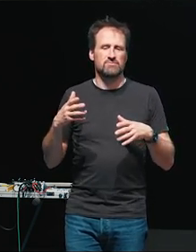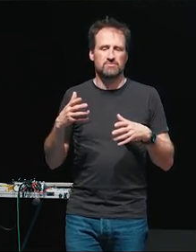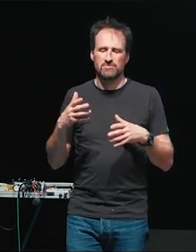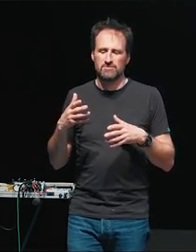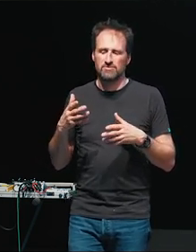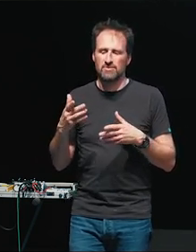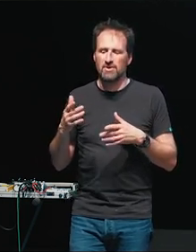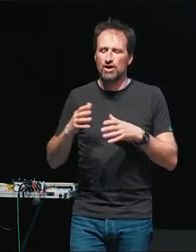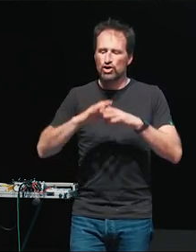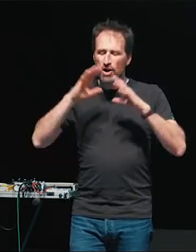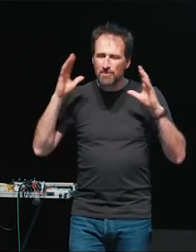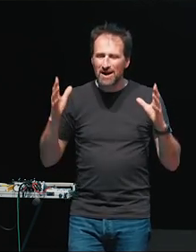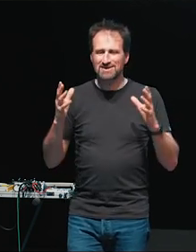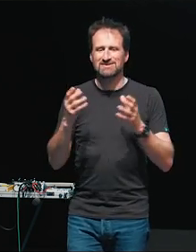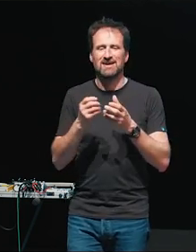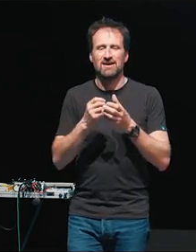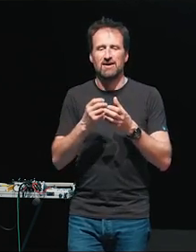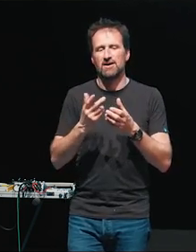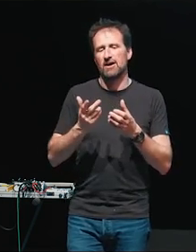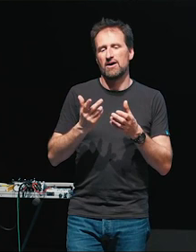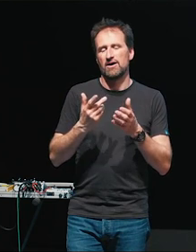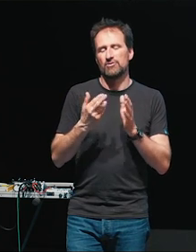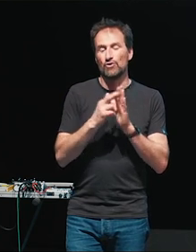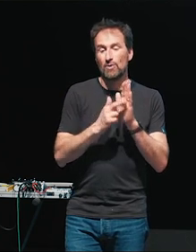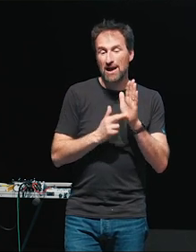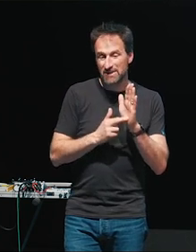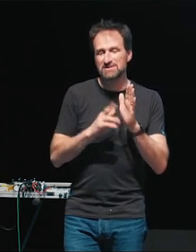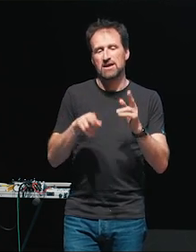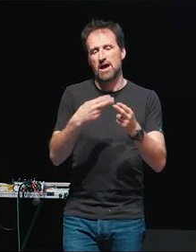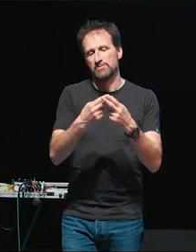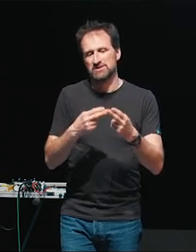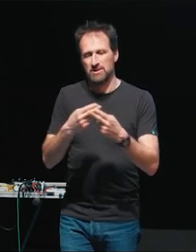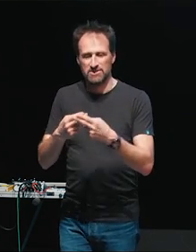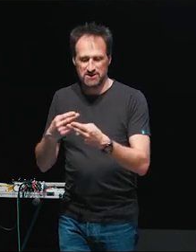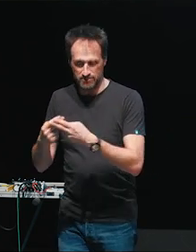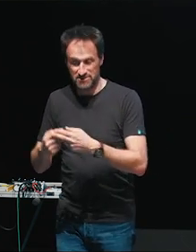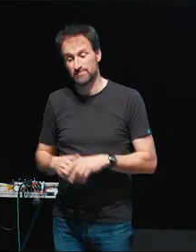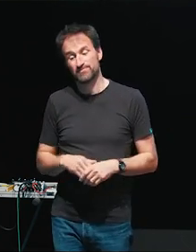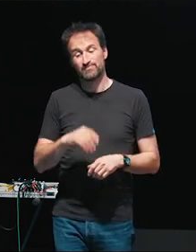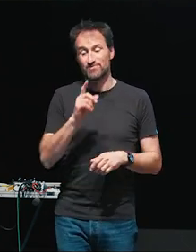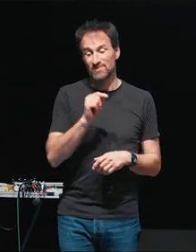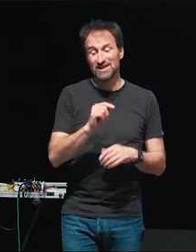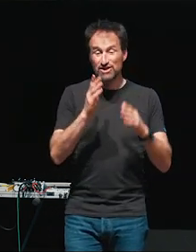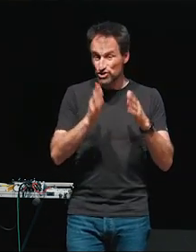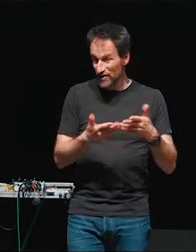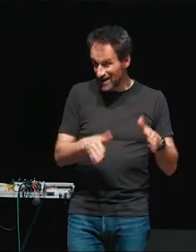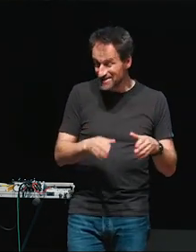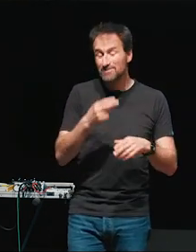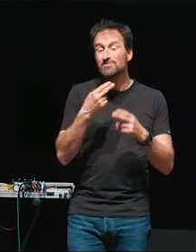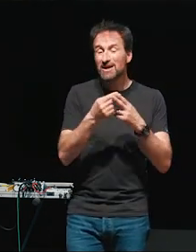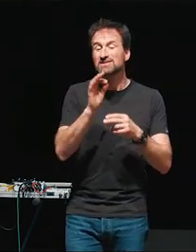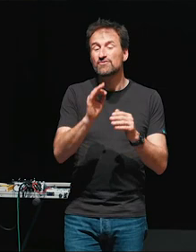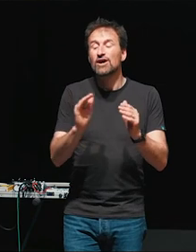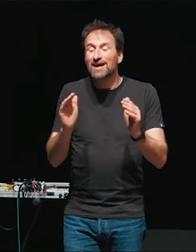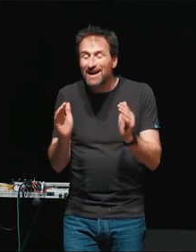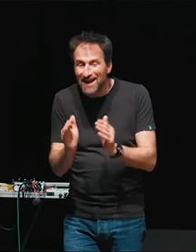individual units. Serverless again, things become much more abstracted. It's best for smaller modular use cases.